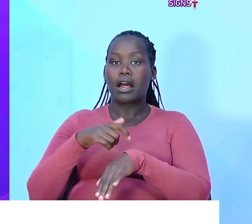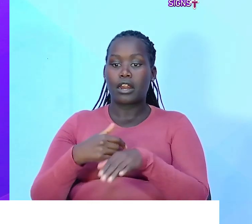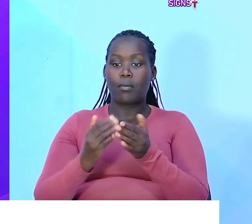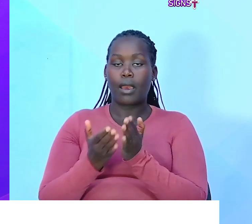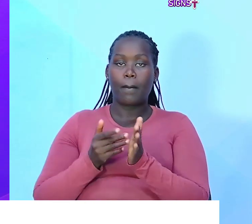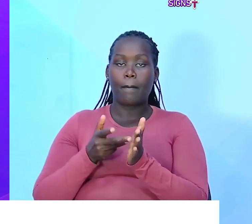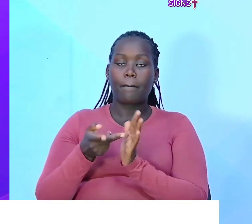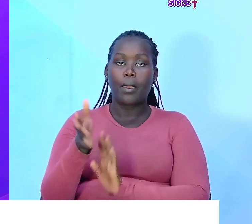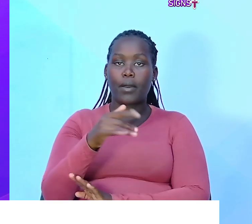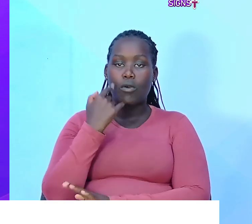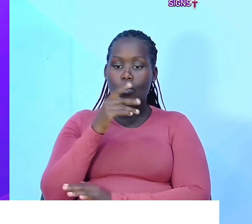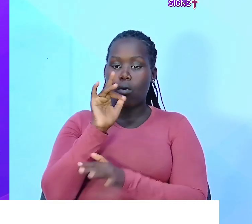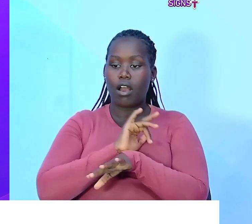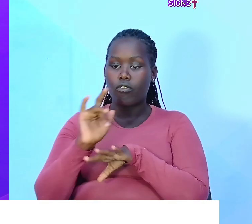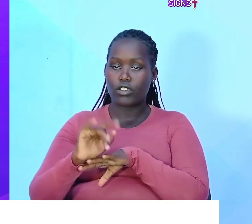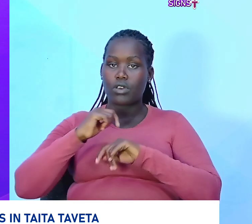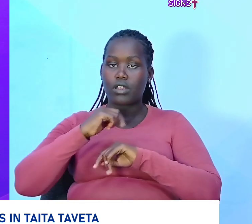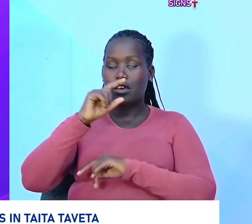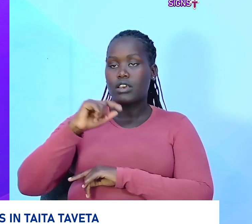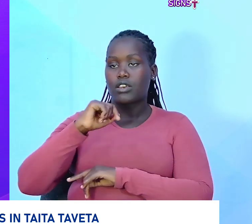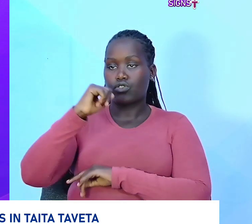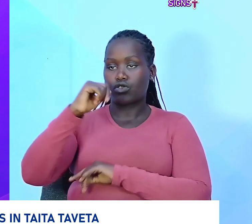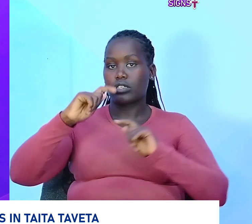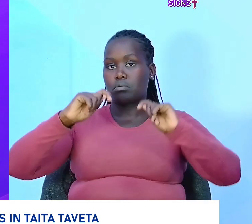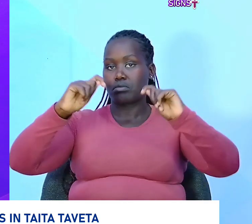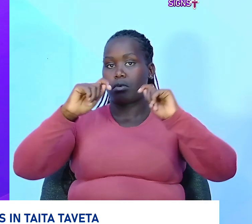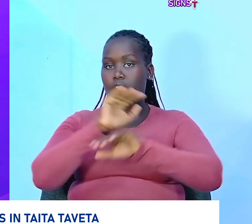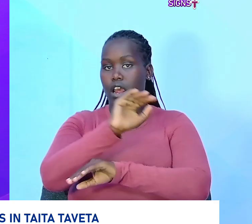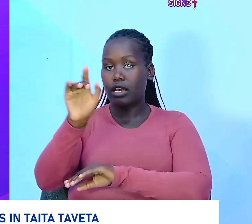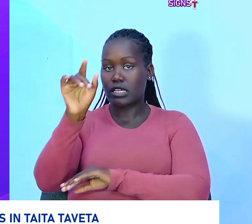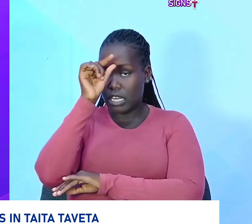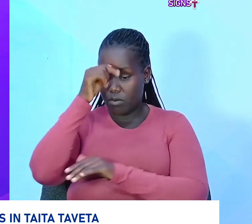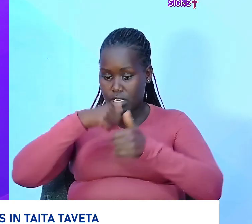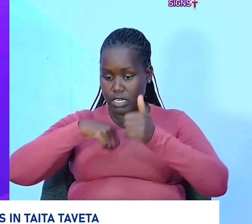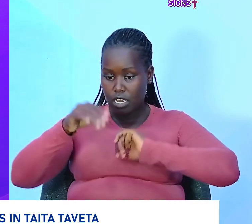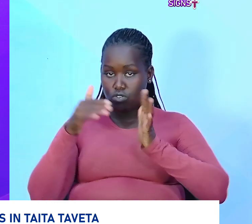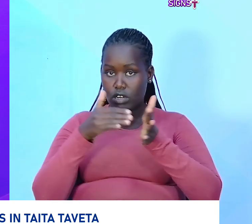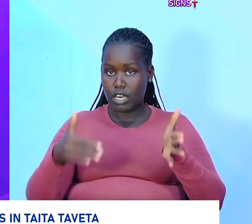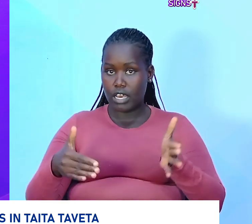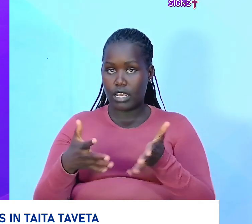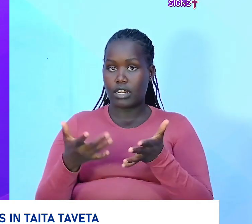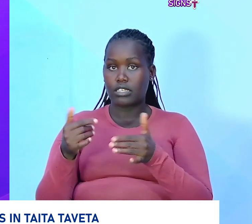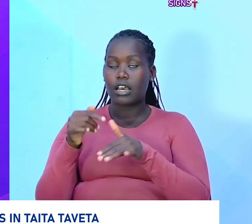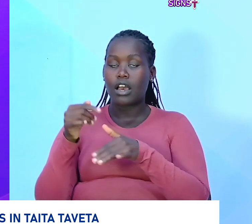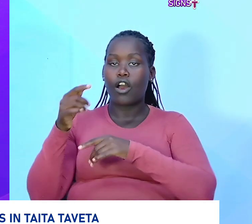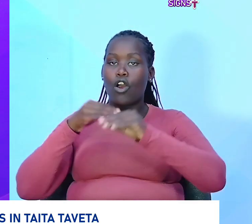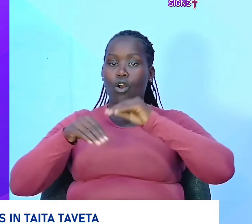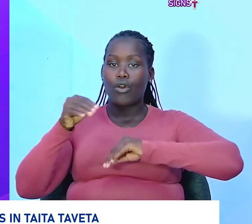those affected by the Gen Z protests and called for government action against entrenched